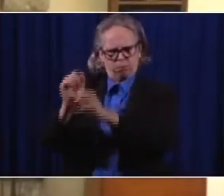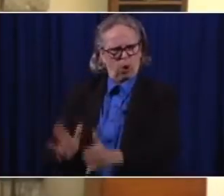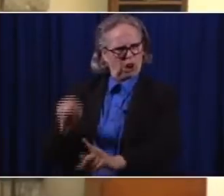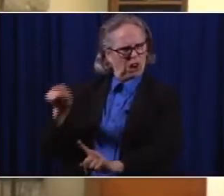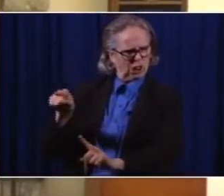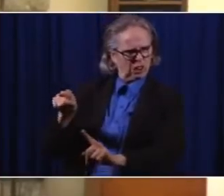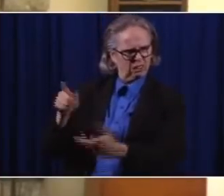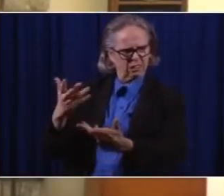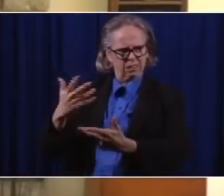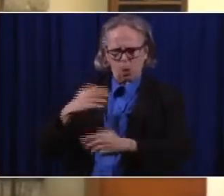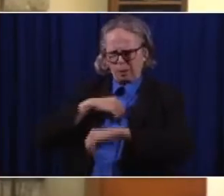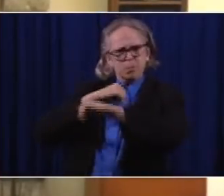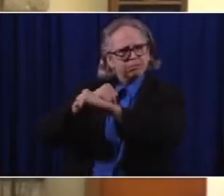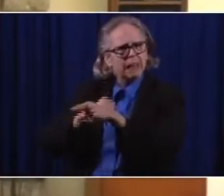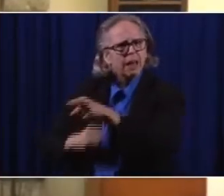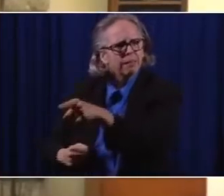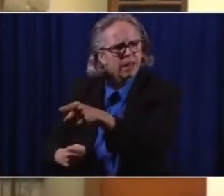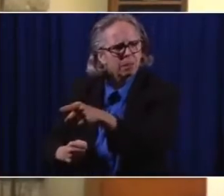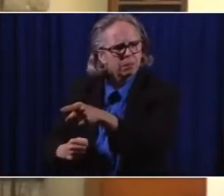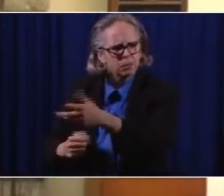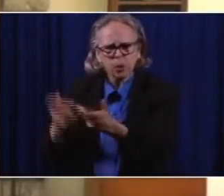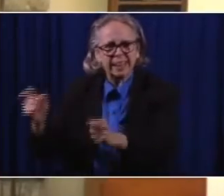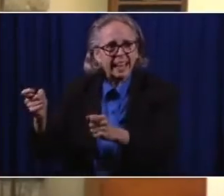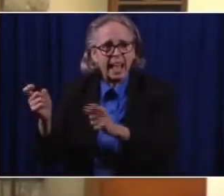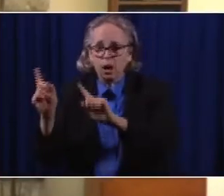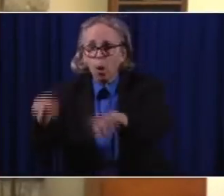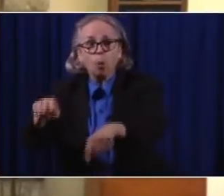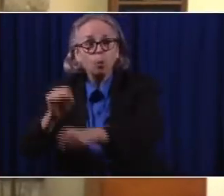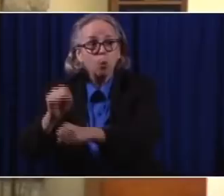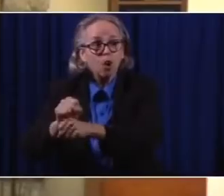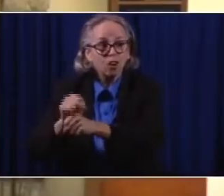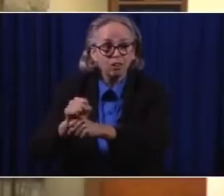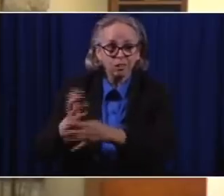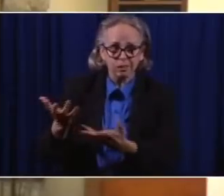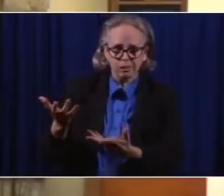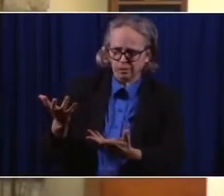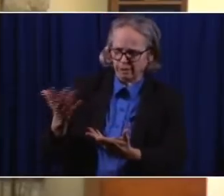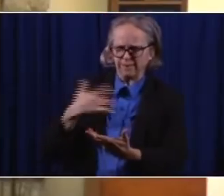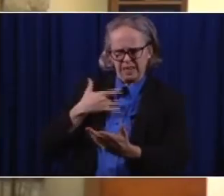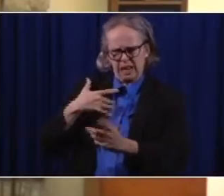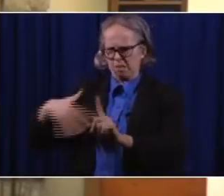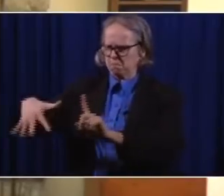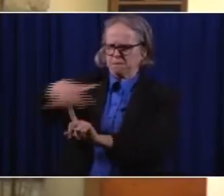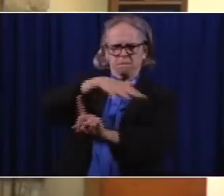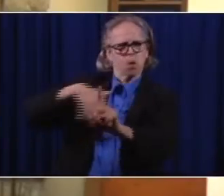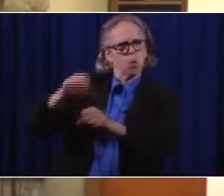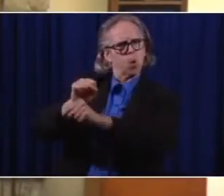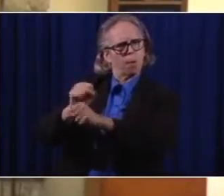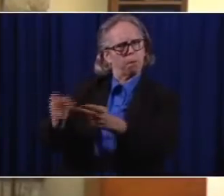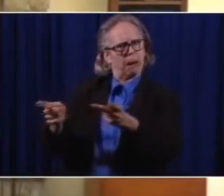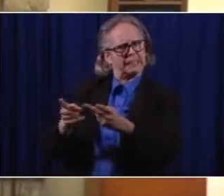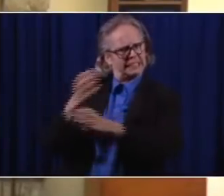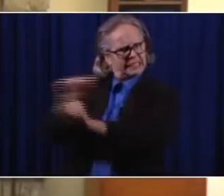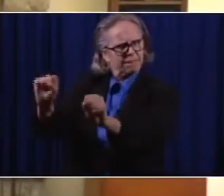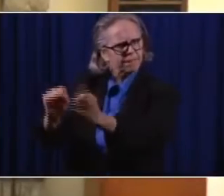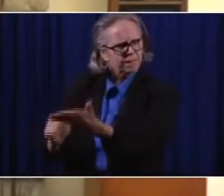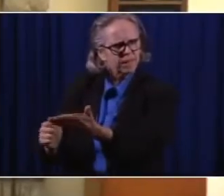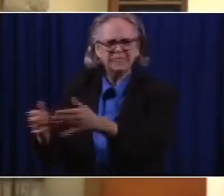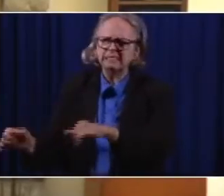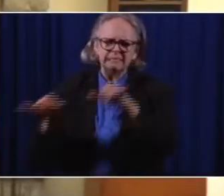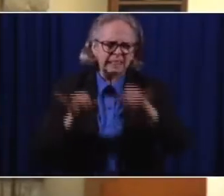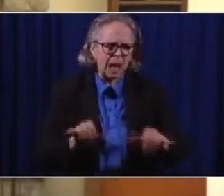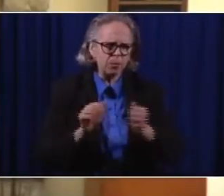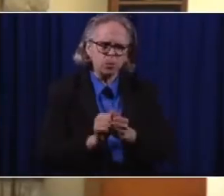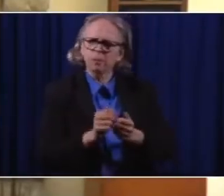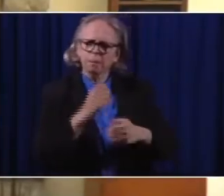can be. And for us to ensure that, we have to make sure that everyone that comes in to that store